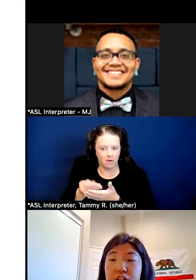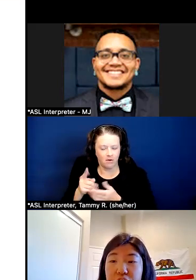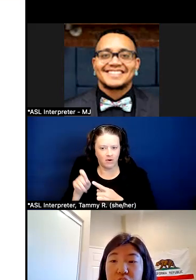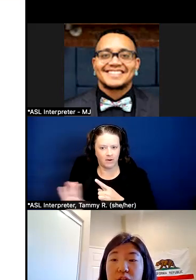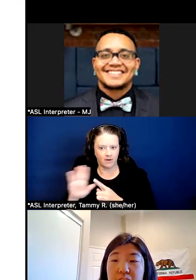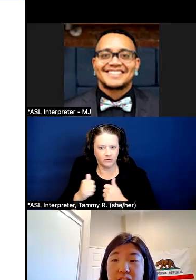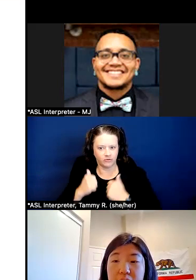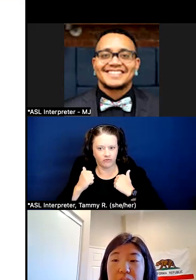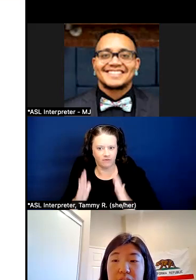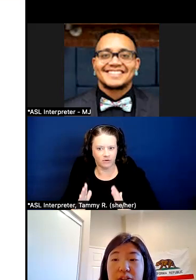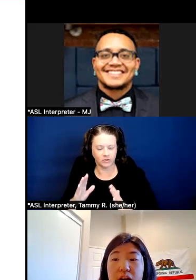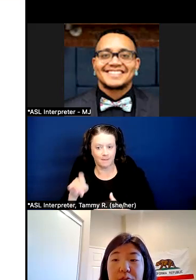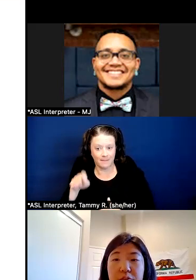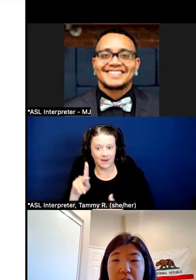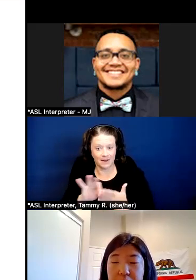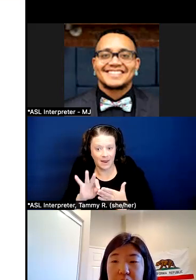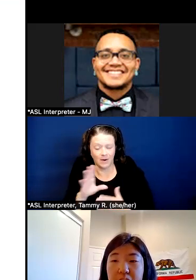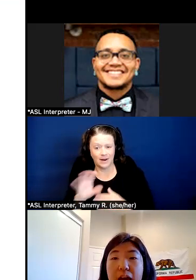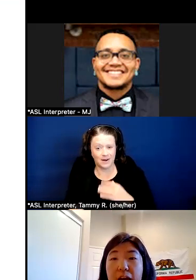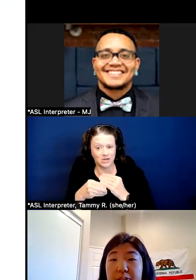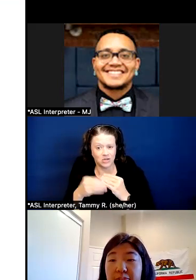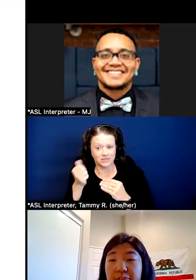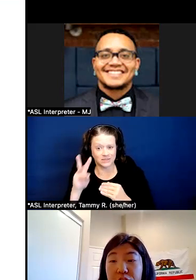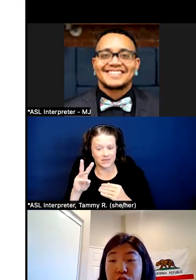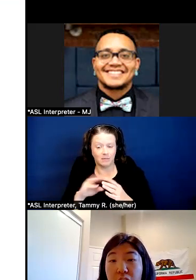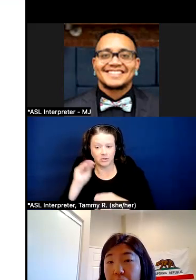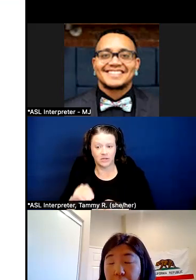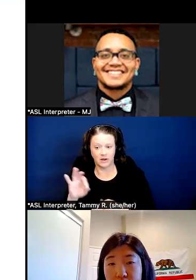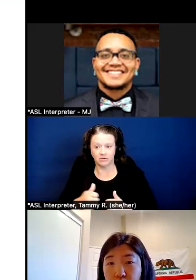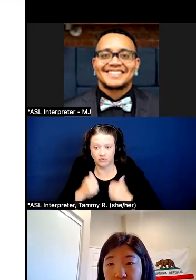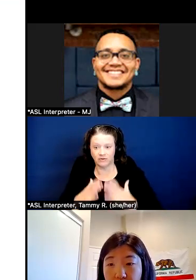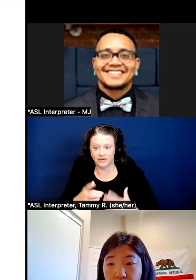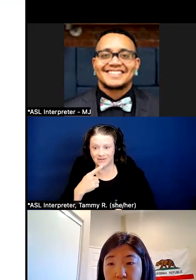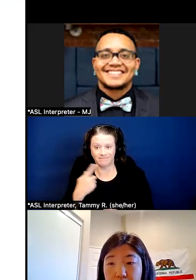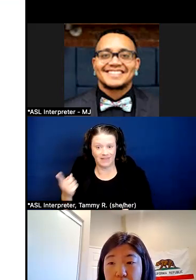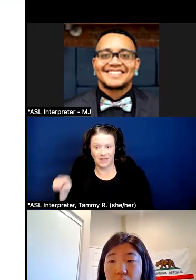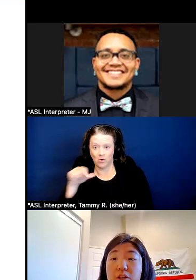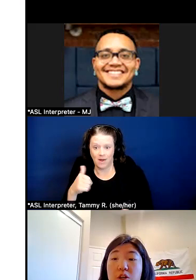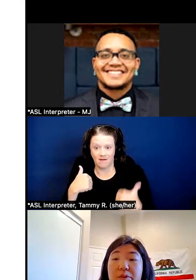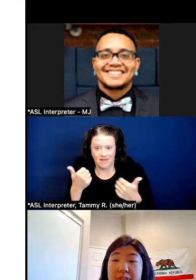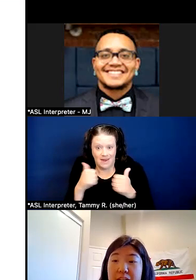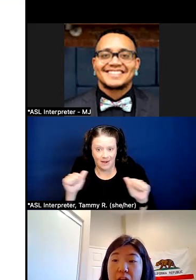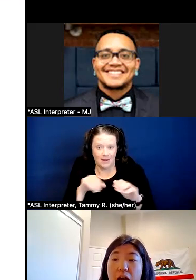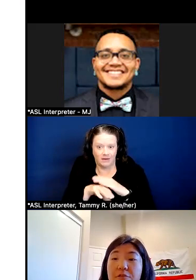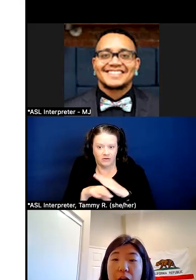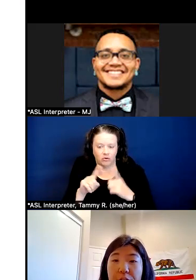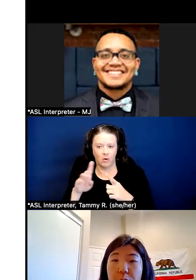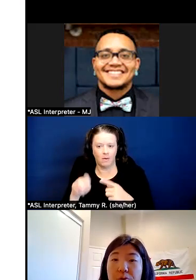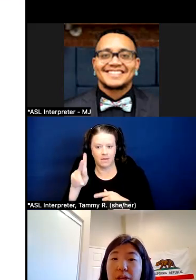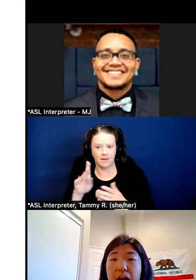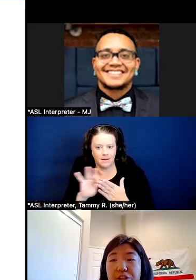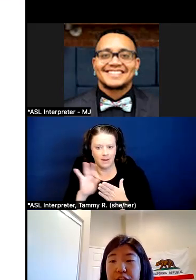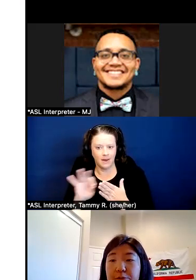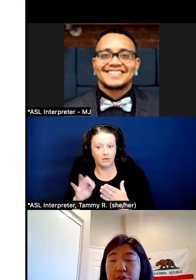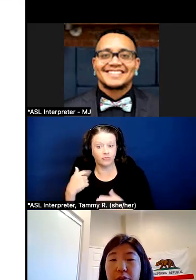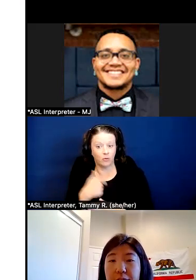And an additional 16% of survivors have said that they do not have access to a bank account. So we've seen how